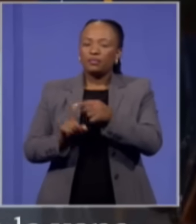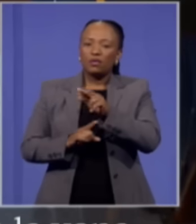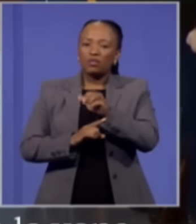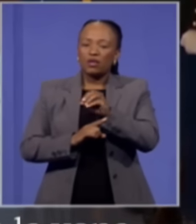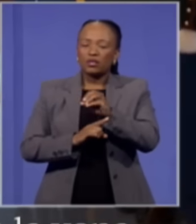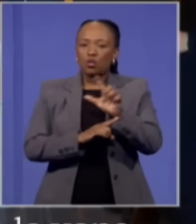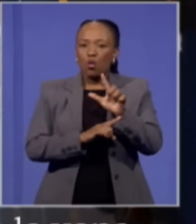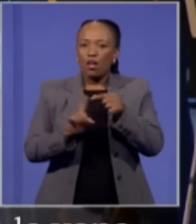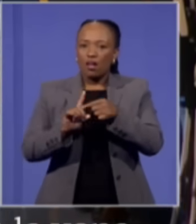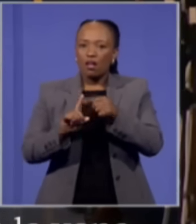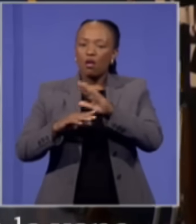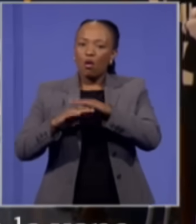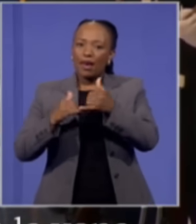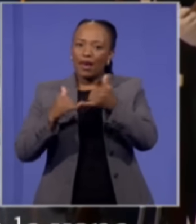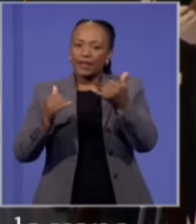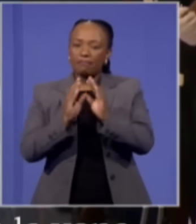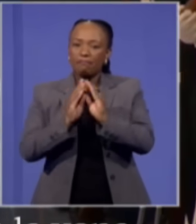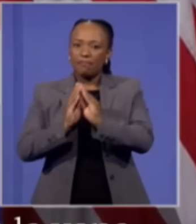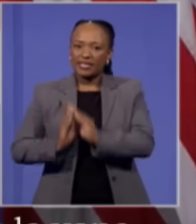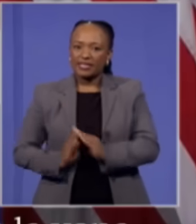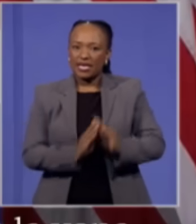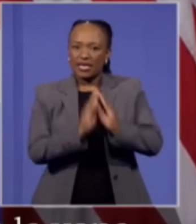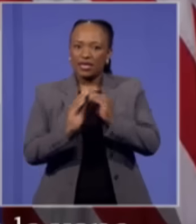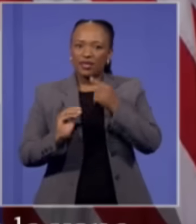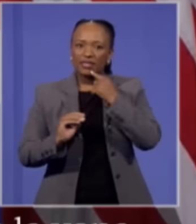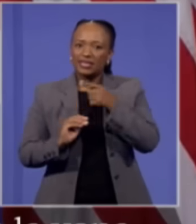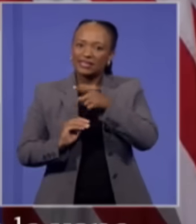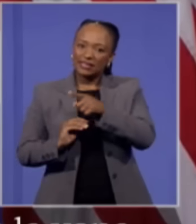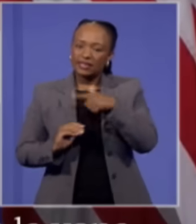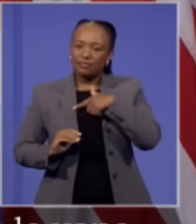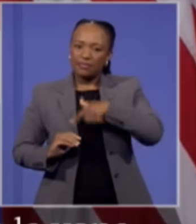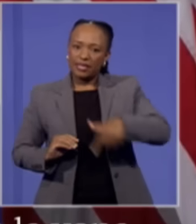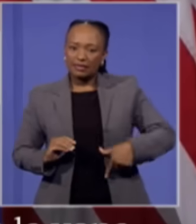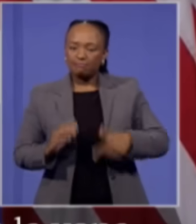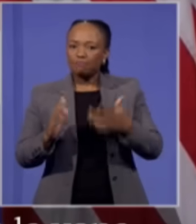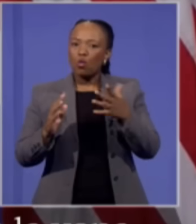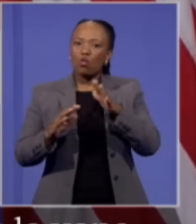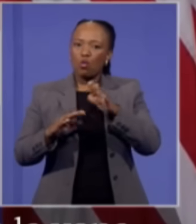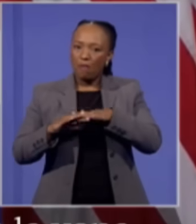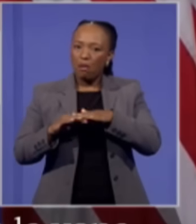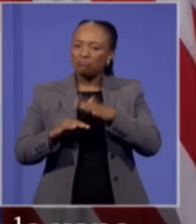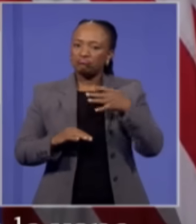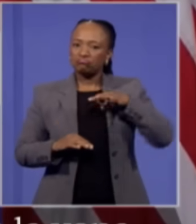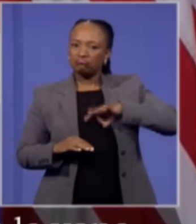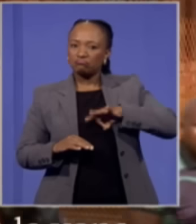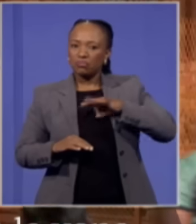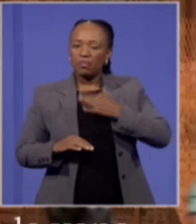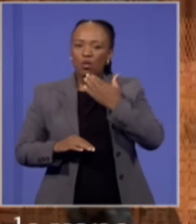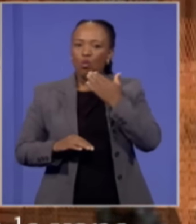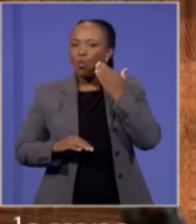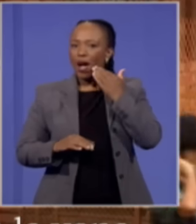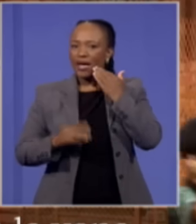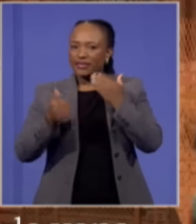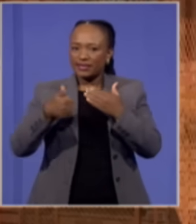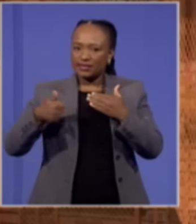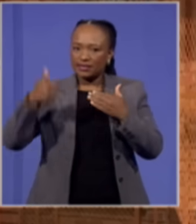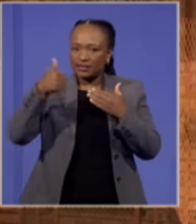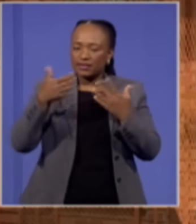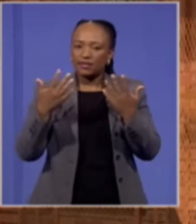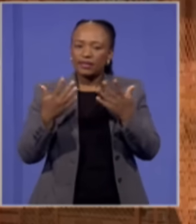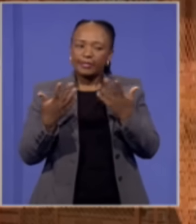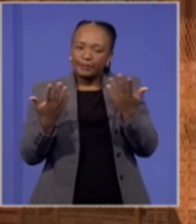hlalositseng tsamaiso ya Trump e le jwalo ka mokgatlo wa lefatshe o phethahatsang ditabatabelo tsa makgowa. It has happened. We have now to follow all the